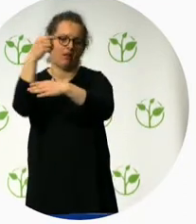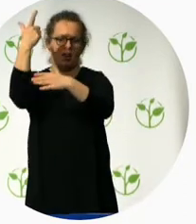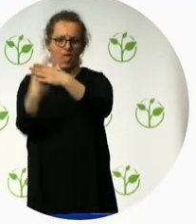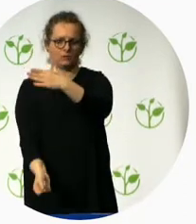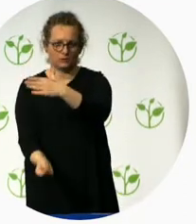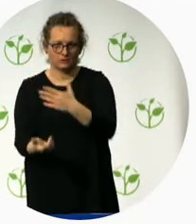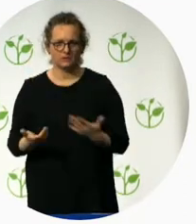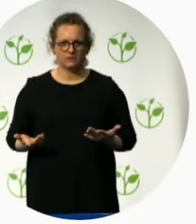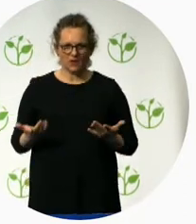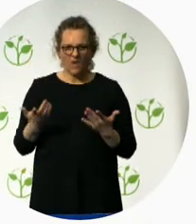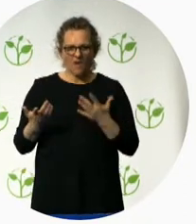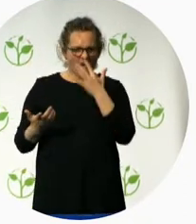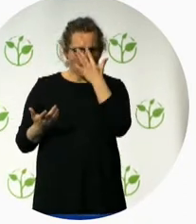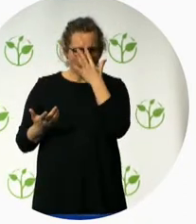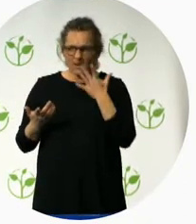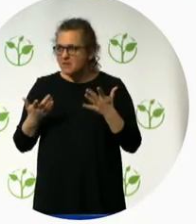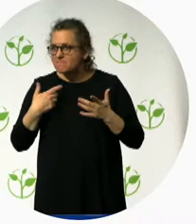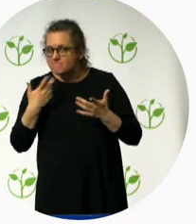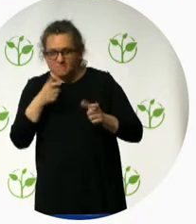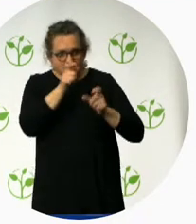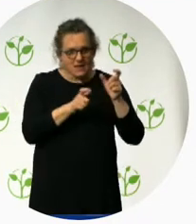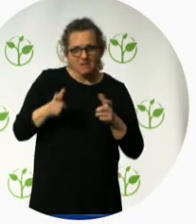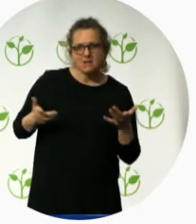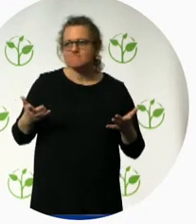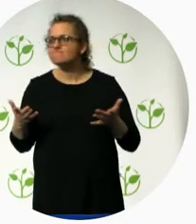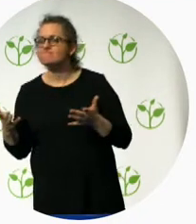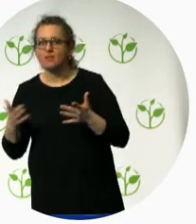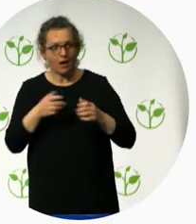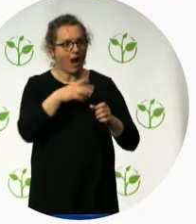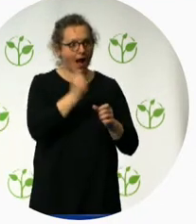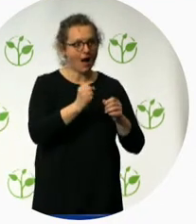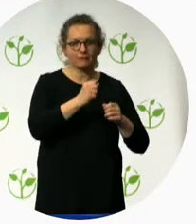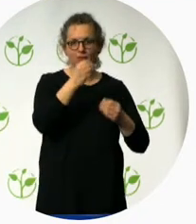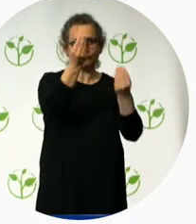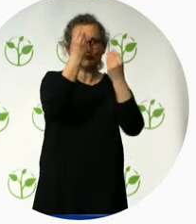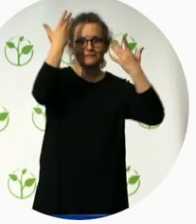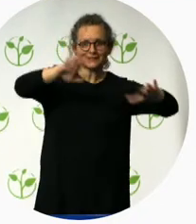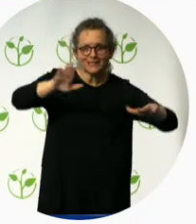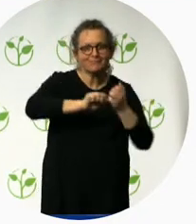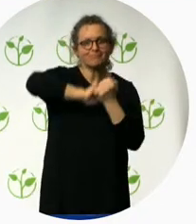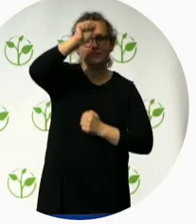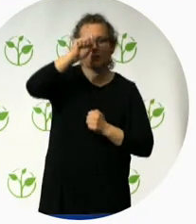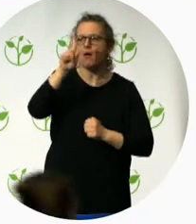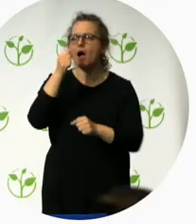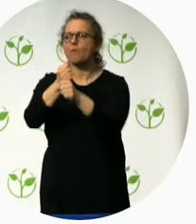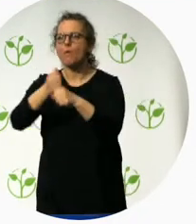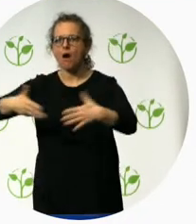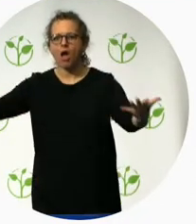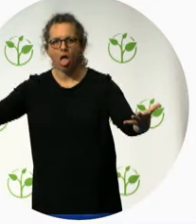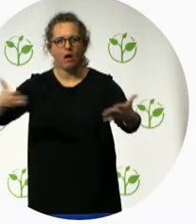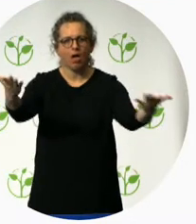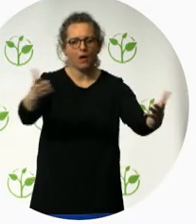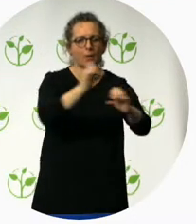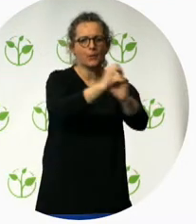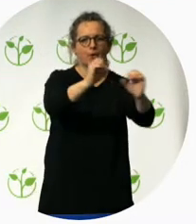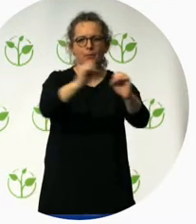so imagine for a person with disability that there is a stigma to include them, and